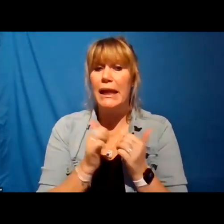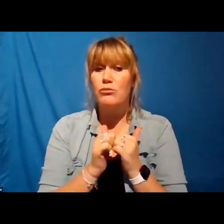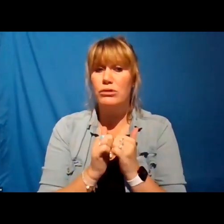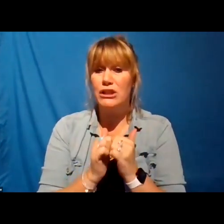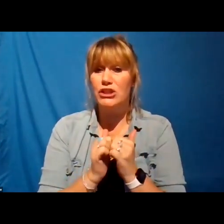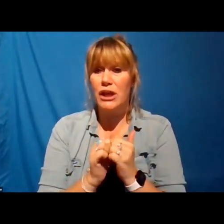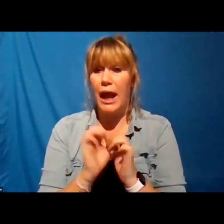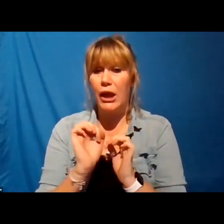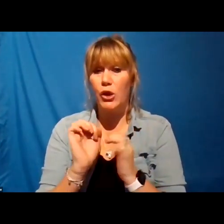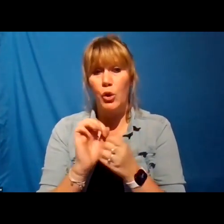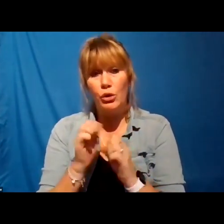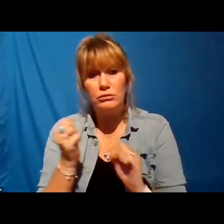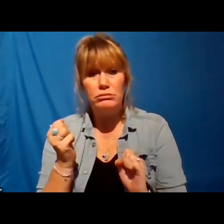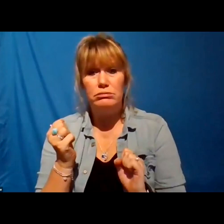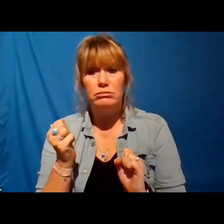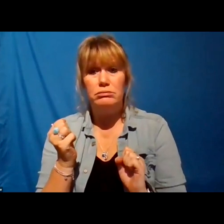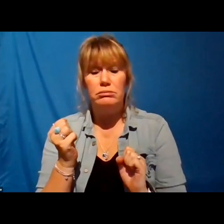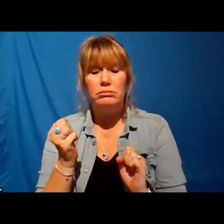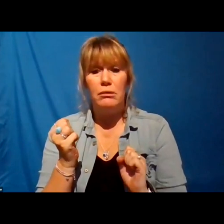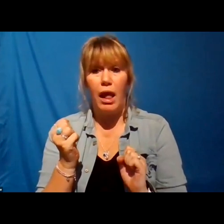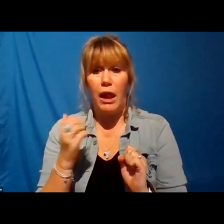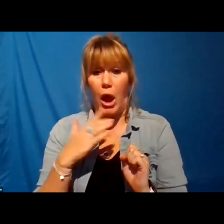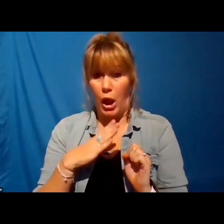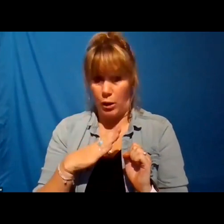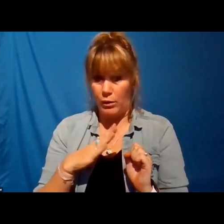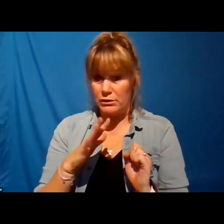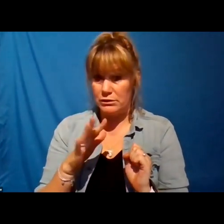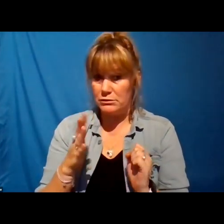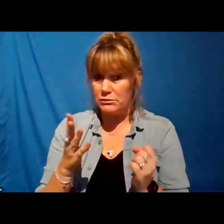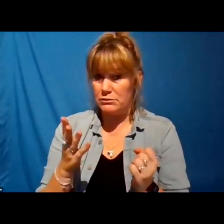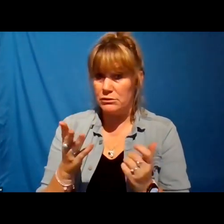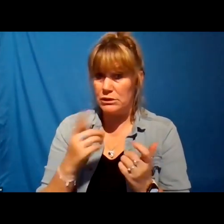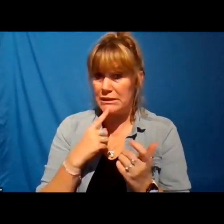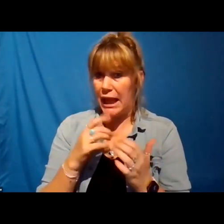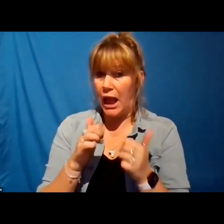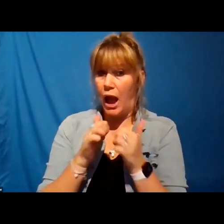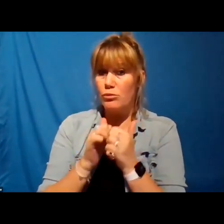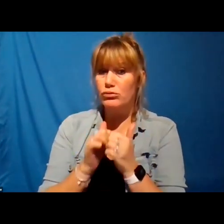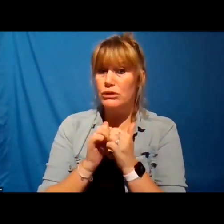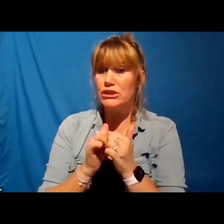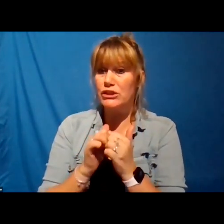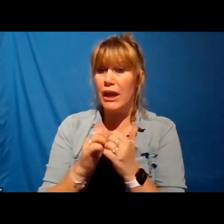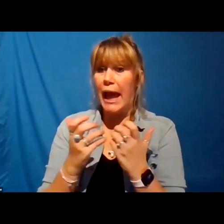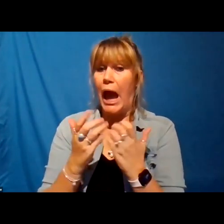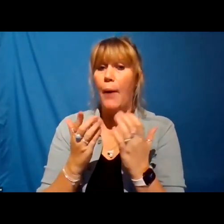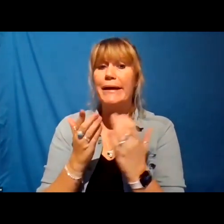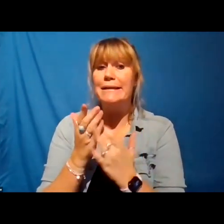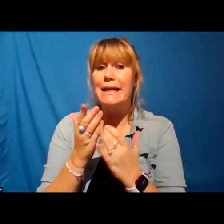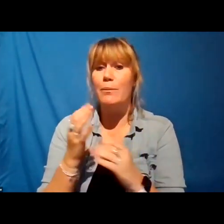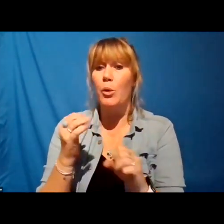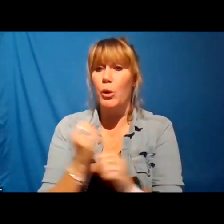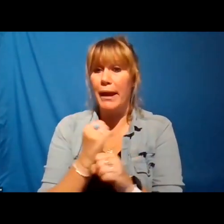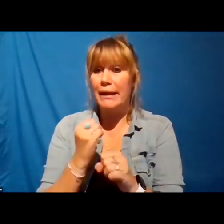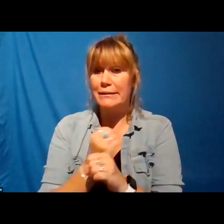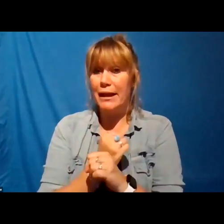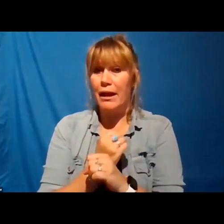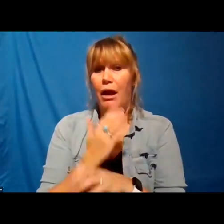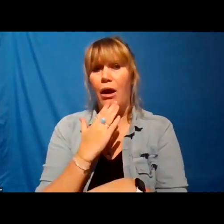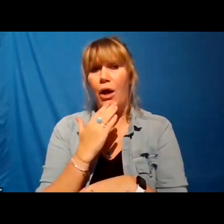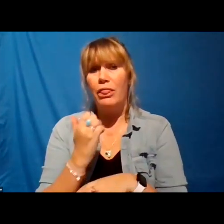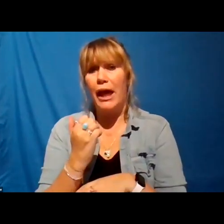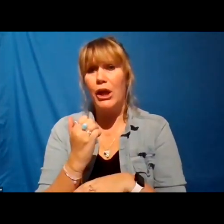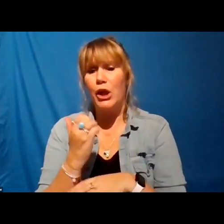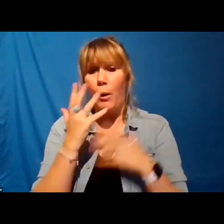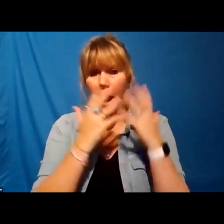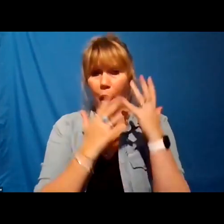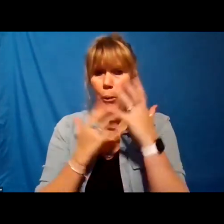And actually, I wanted to pick up on that, Nuala, and say, I really appreciated how accessible you made that. Thanks. I do worry a lot